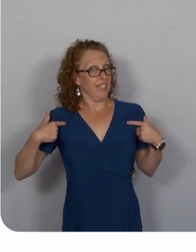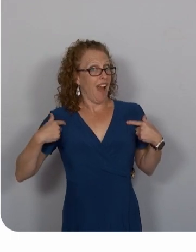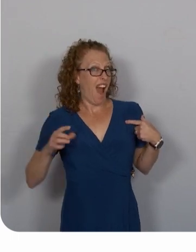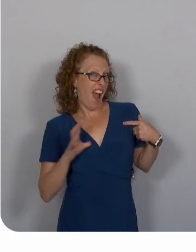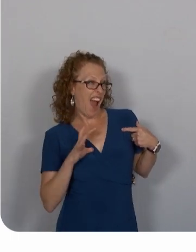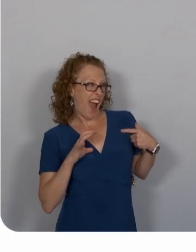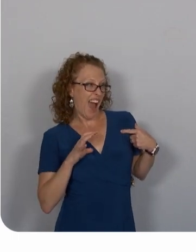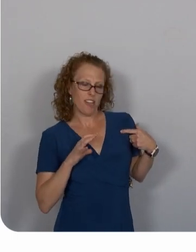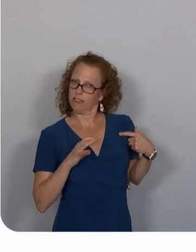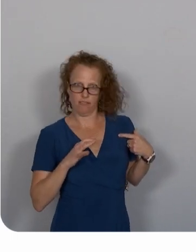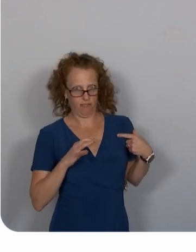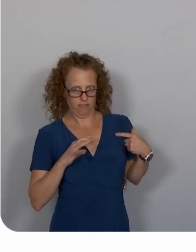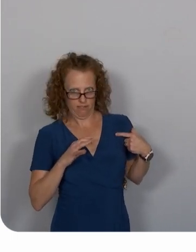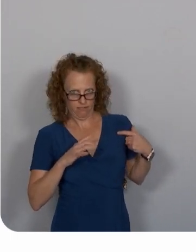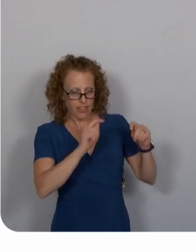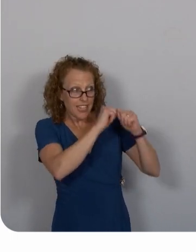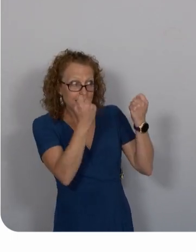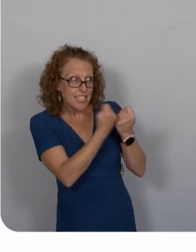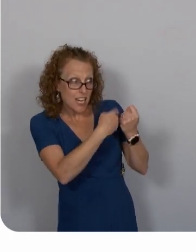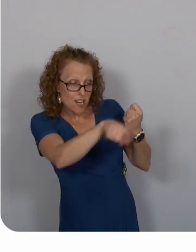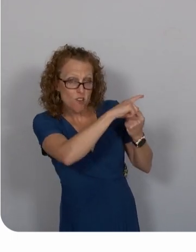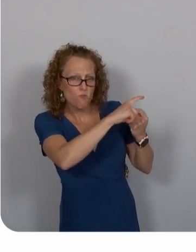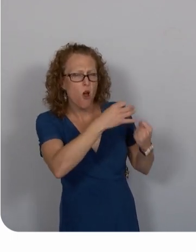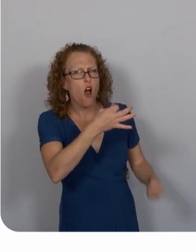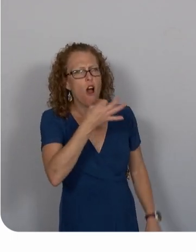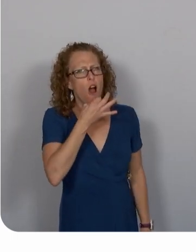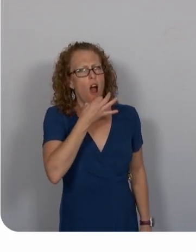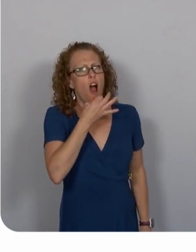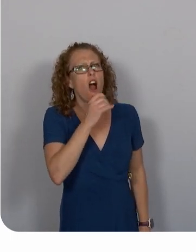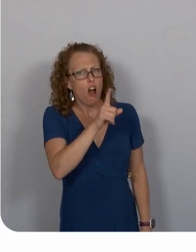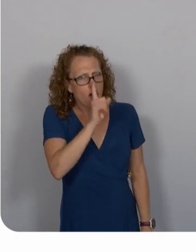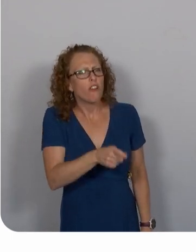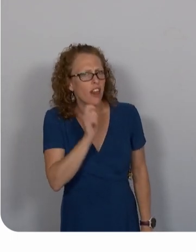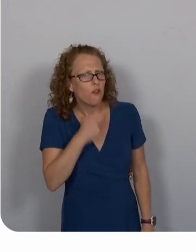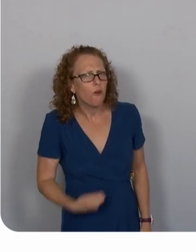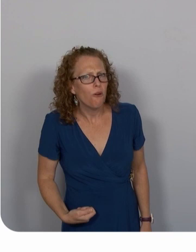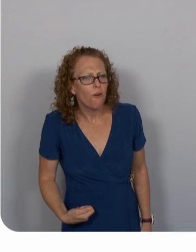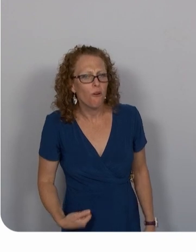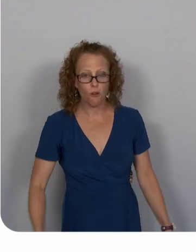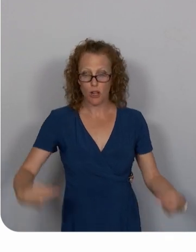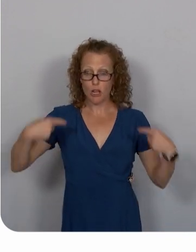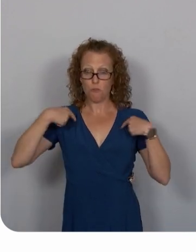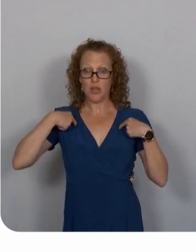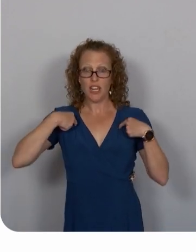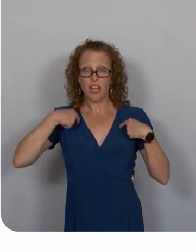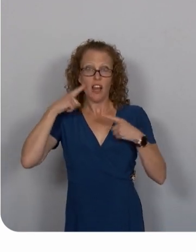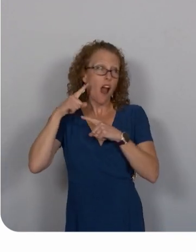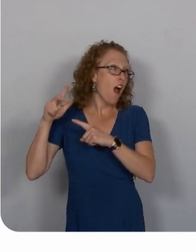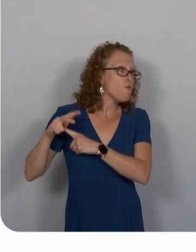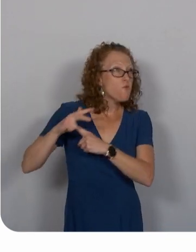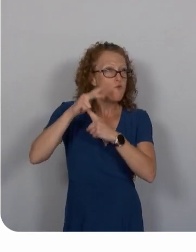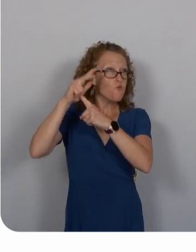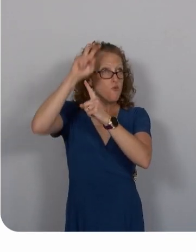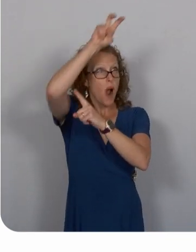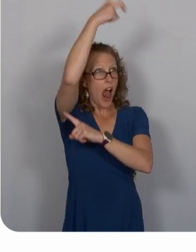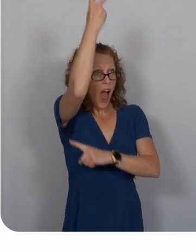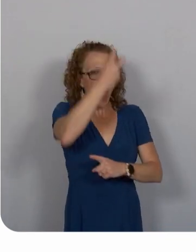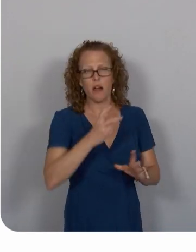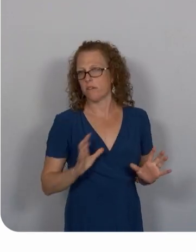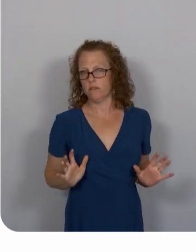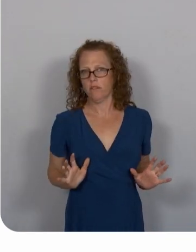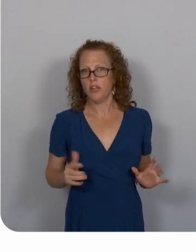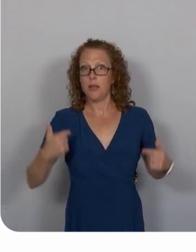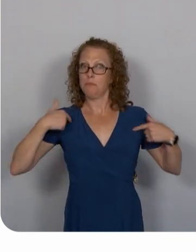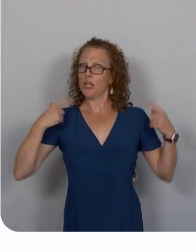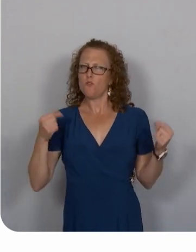my teammates. I don't go skydiving every day. I'm mostly taking pictures and videos